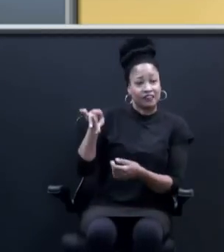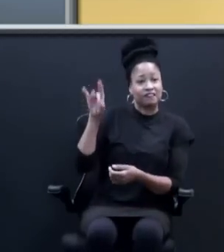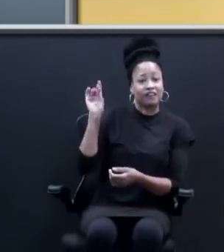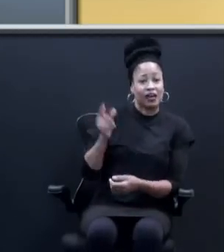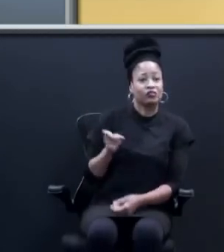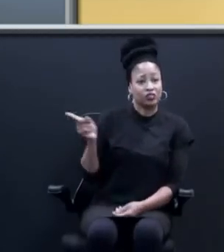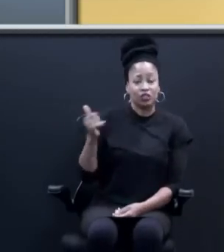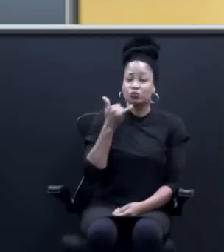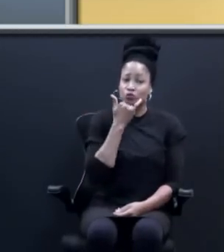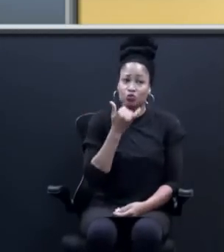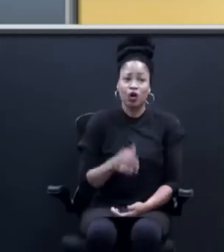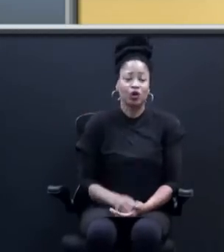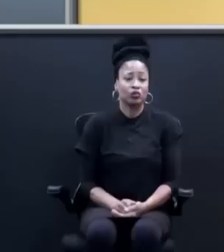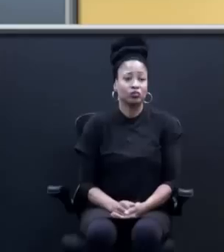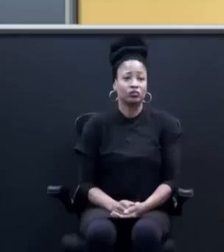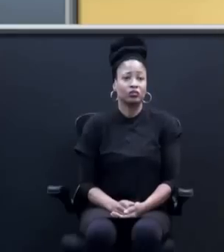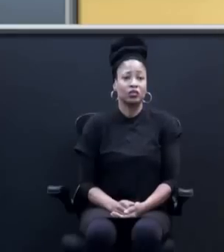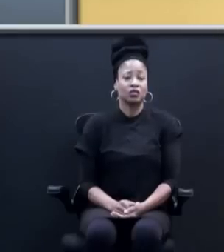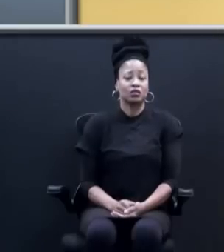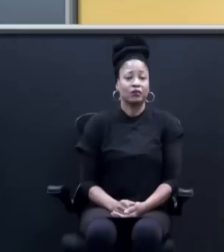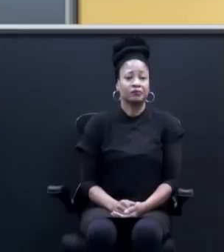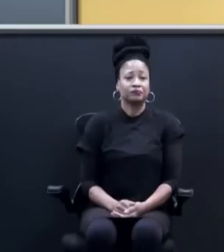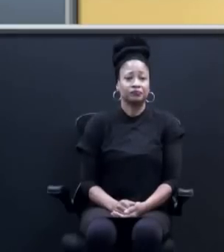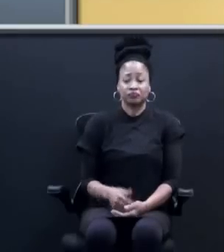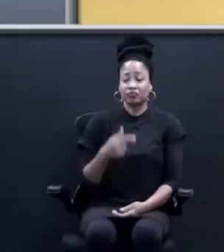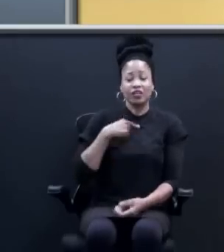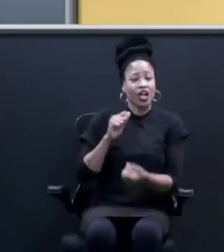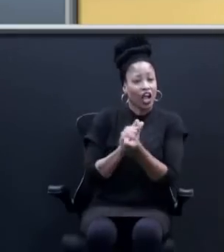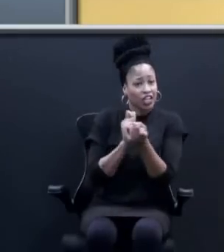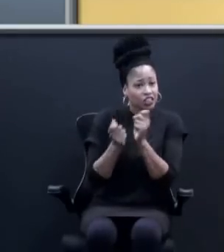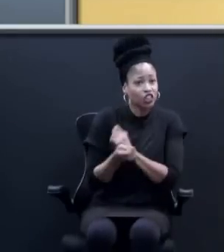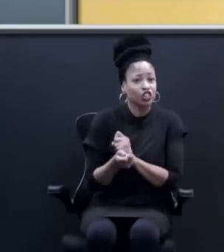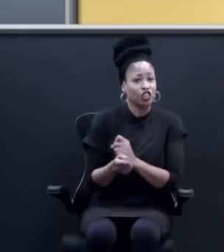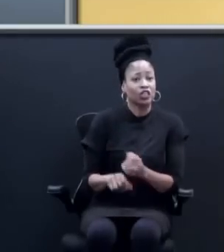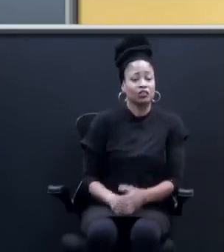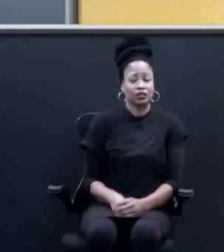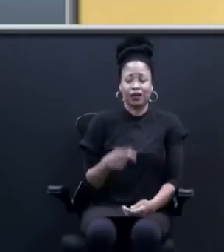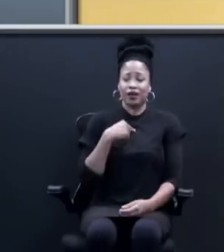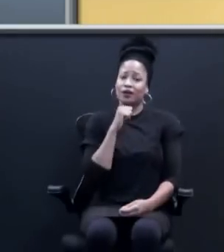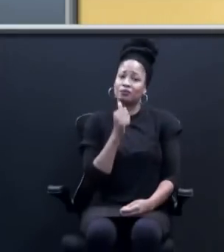am. I'm not going to get cut off just to save my face.